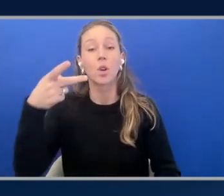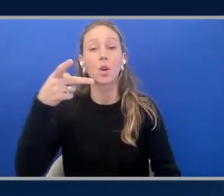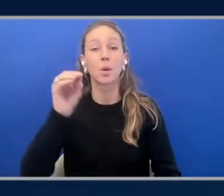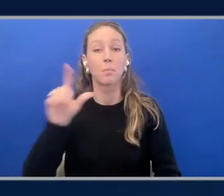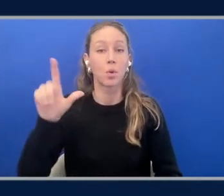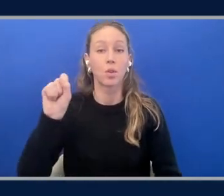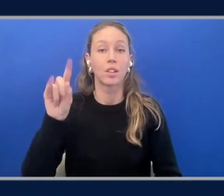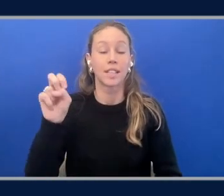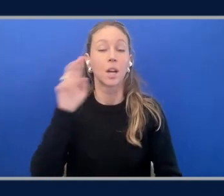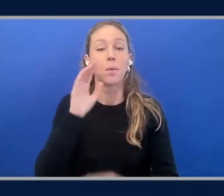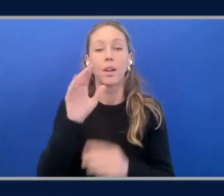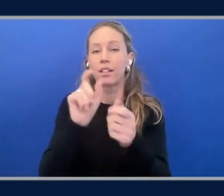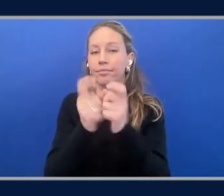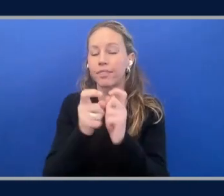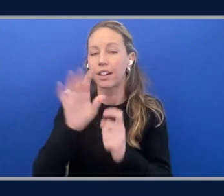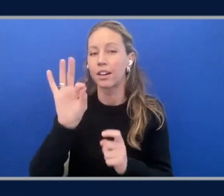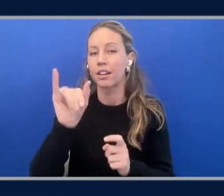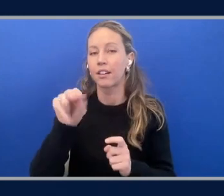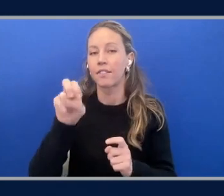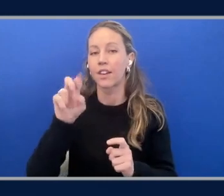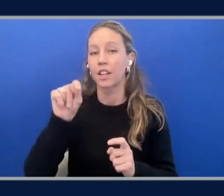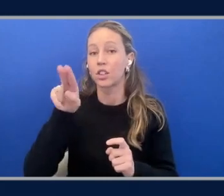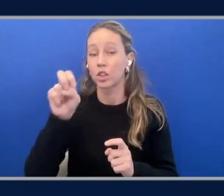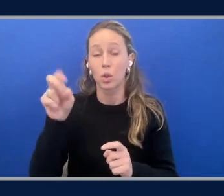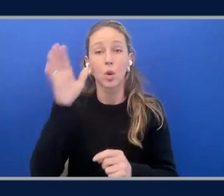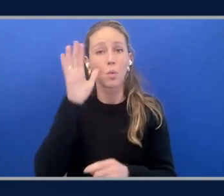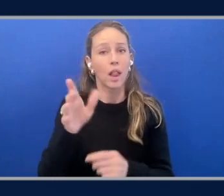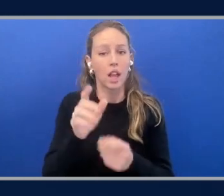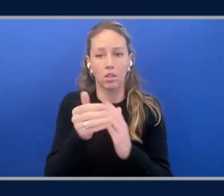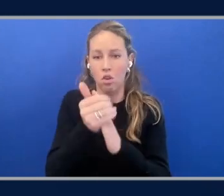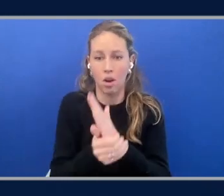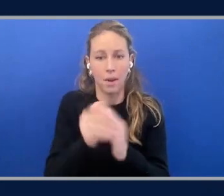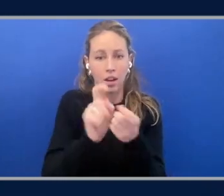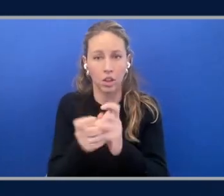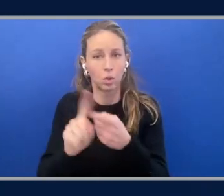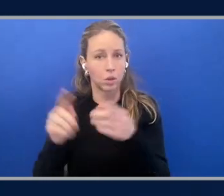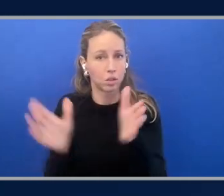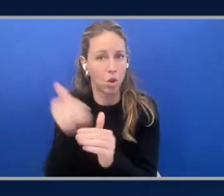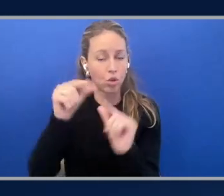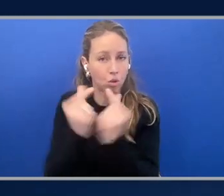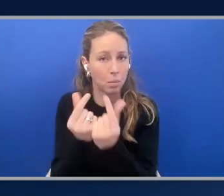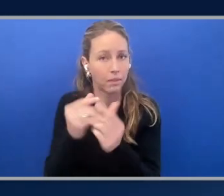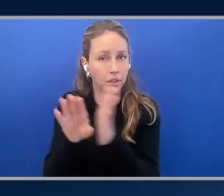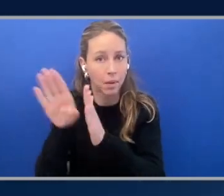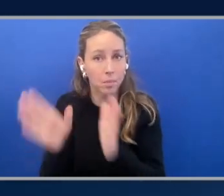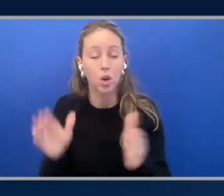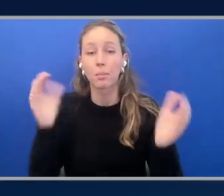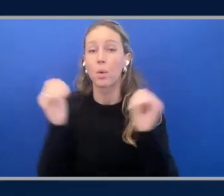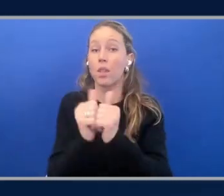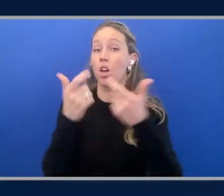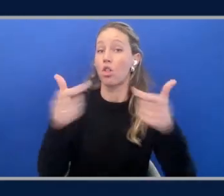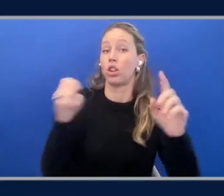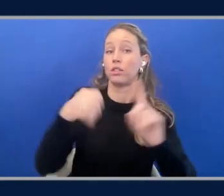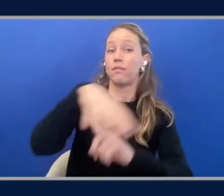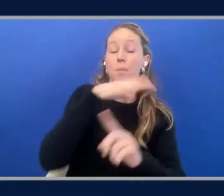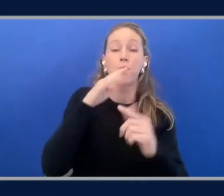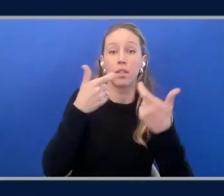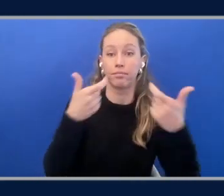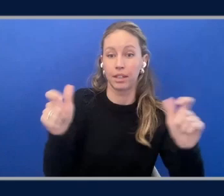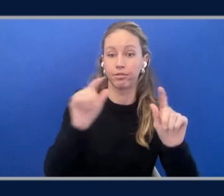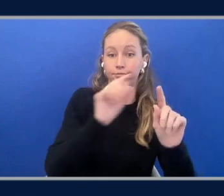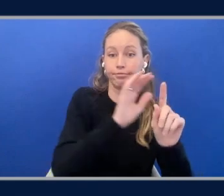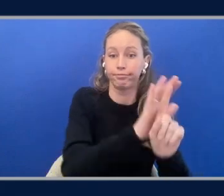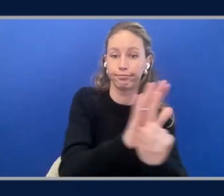scale economically down to a small group of, say, a handful of developers, compared to a large environment with tons of devs that could